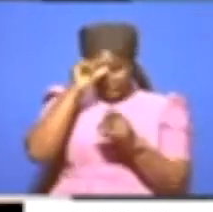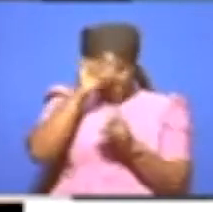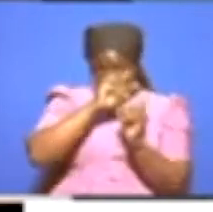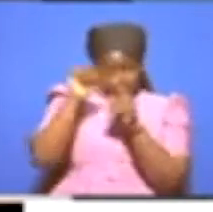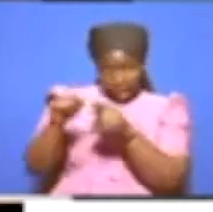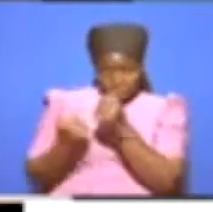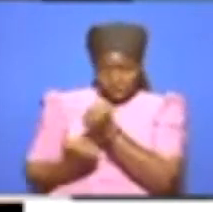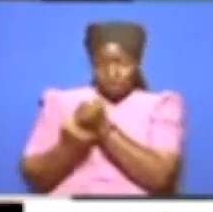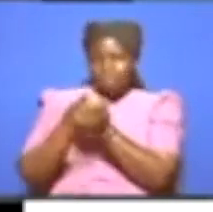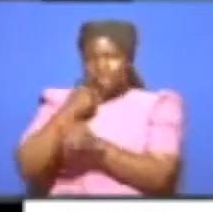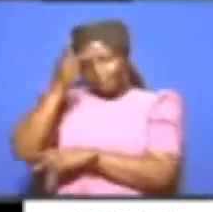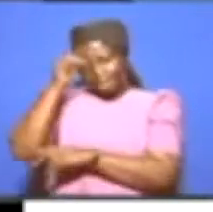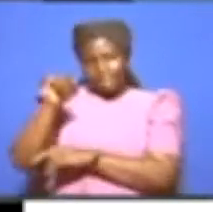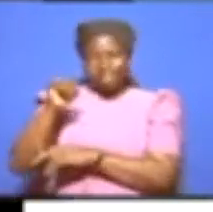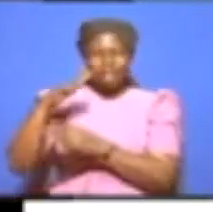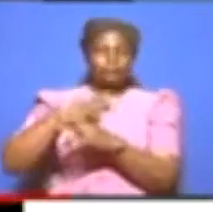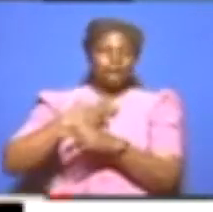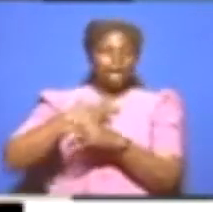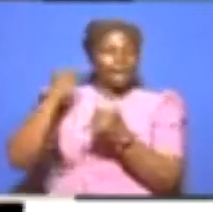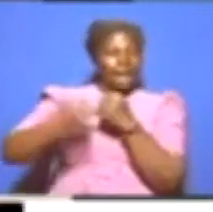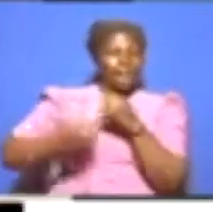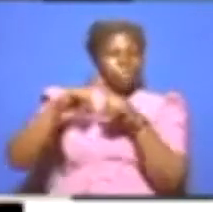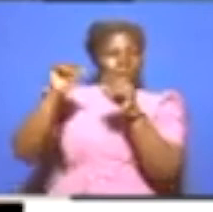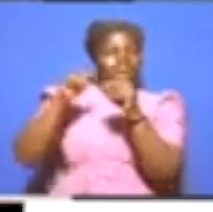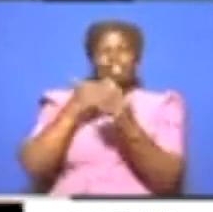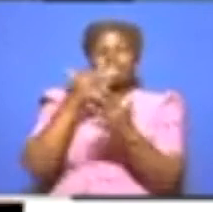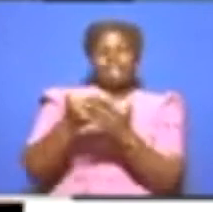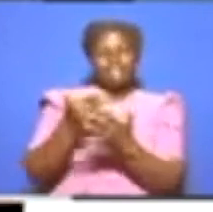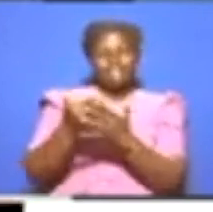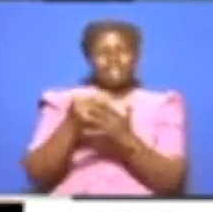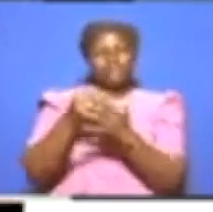parting remarks, and thanking Google for Web Rangers and